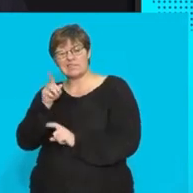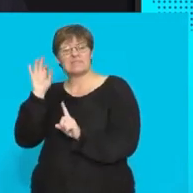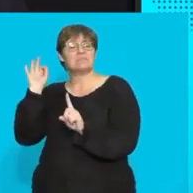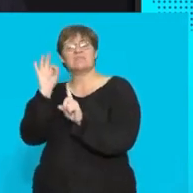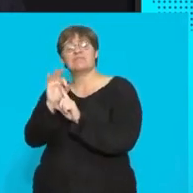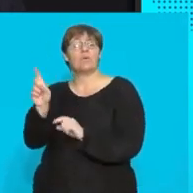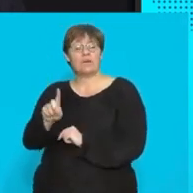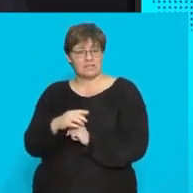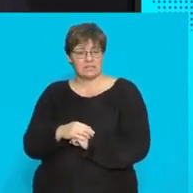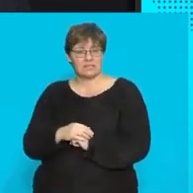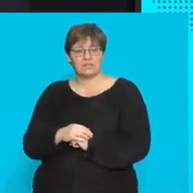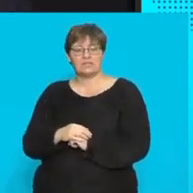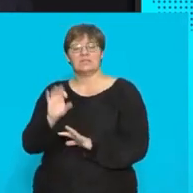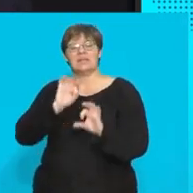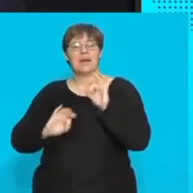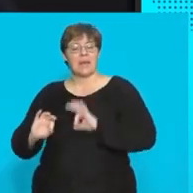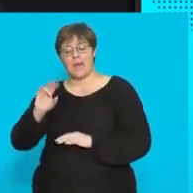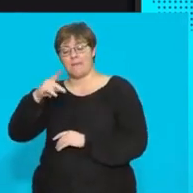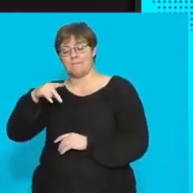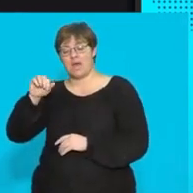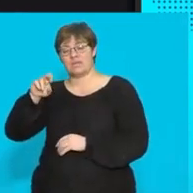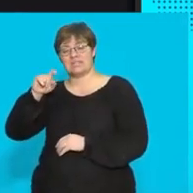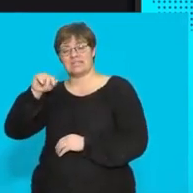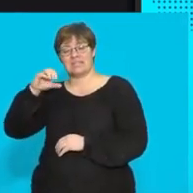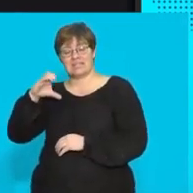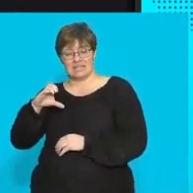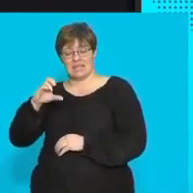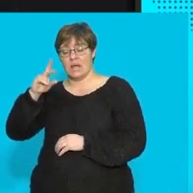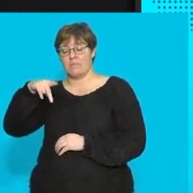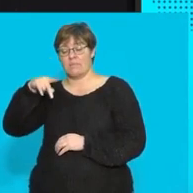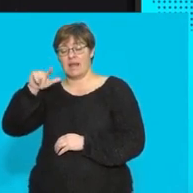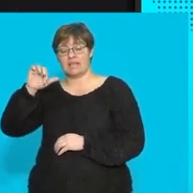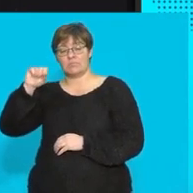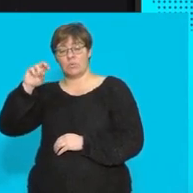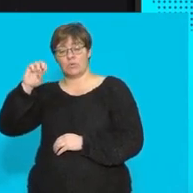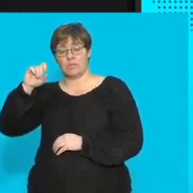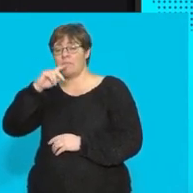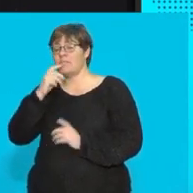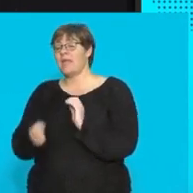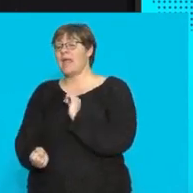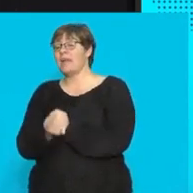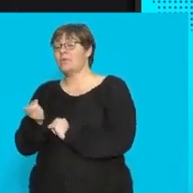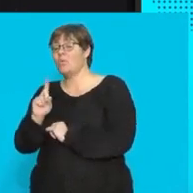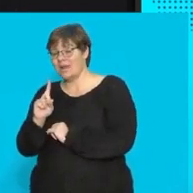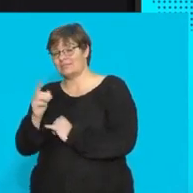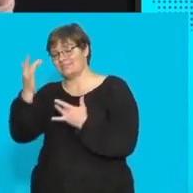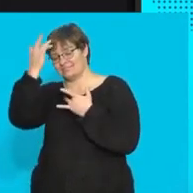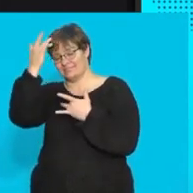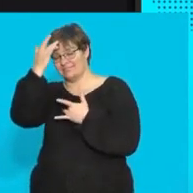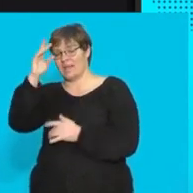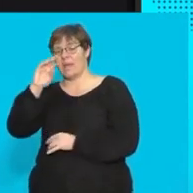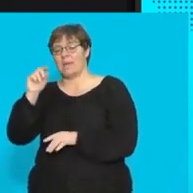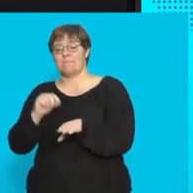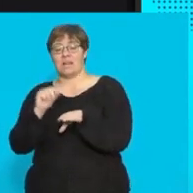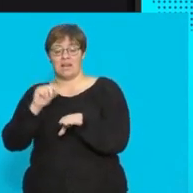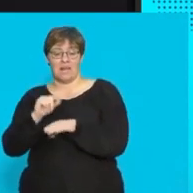specific attention to a parasitic plasmodium that causes malaria. Or we can